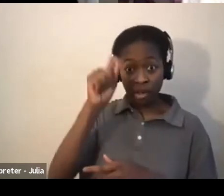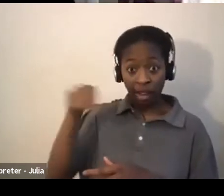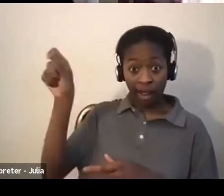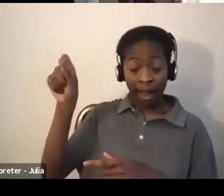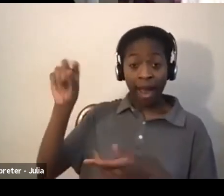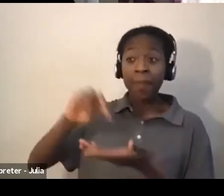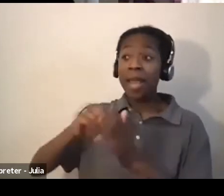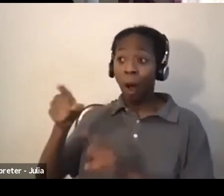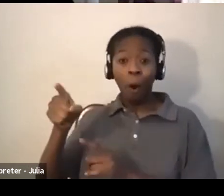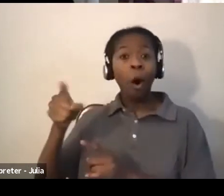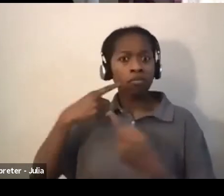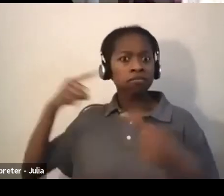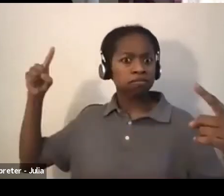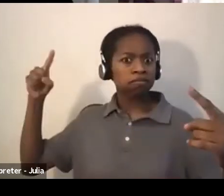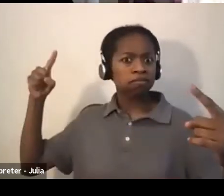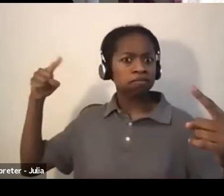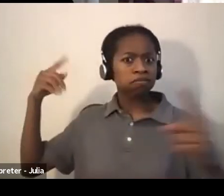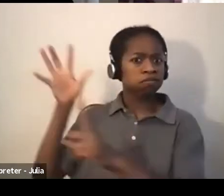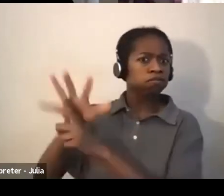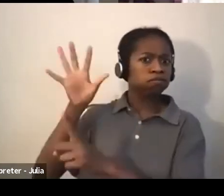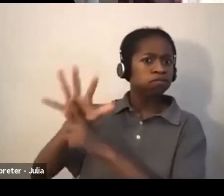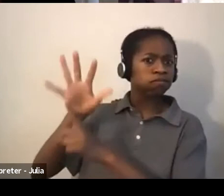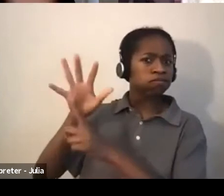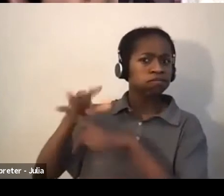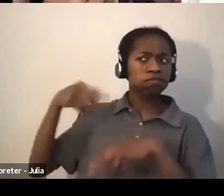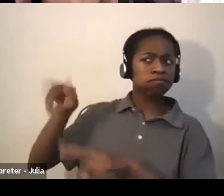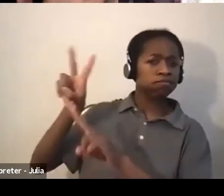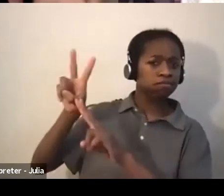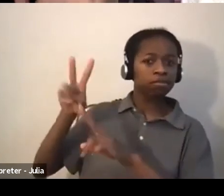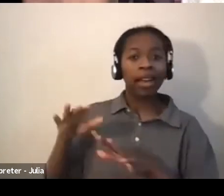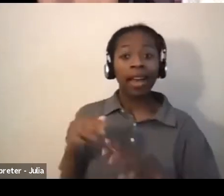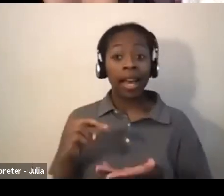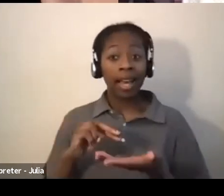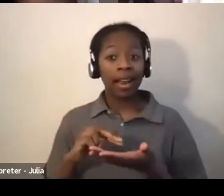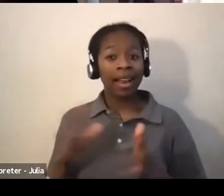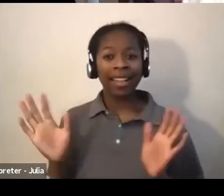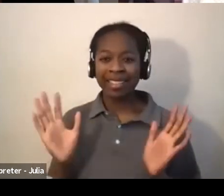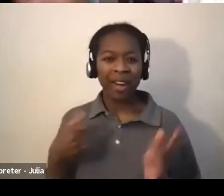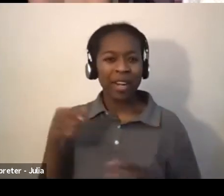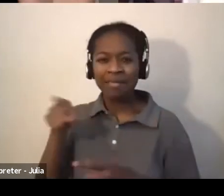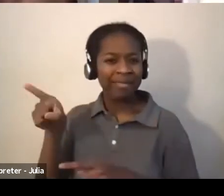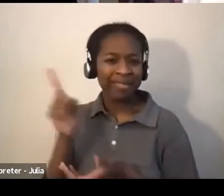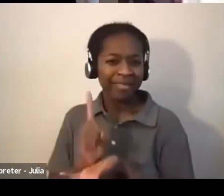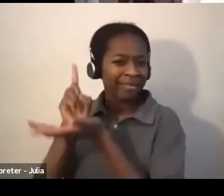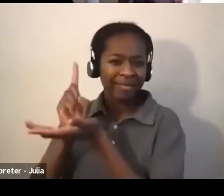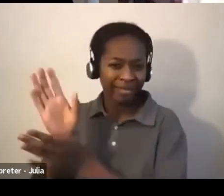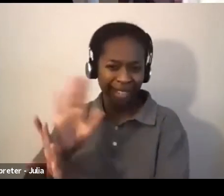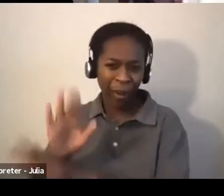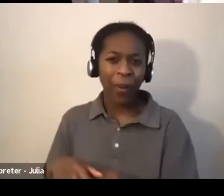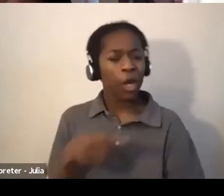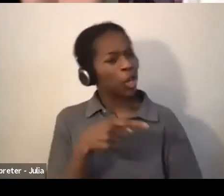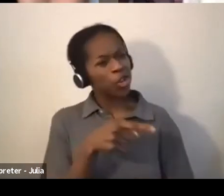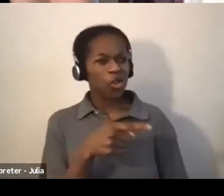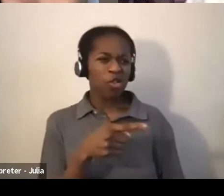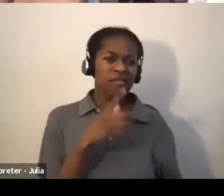everybody else. And they are like, they have this, like, they, and I'm not saying that, like, I don't want to, like, you know, people be like, oh,